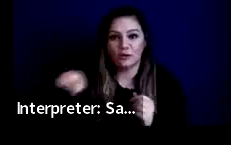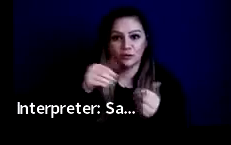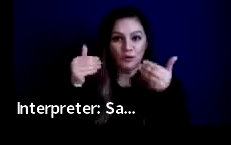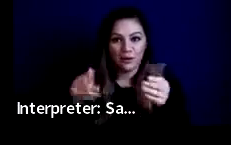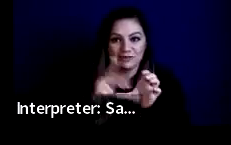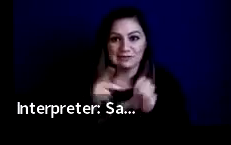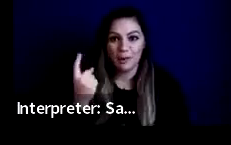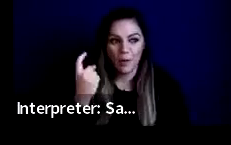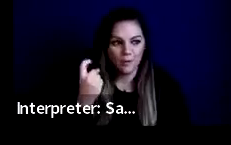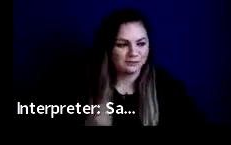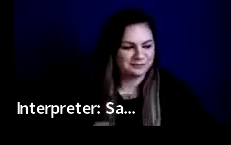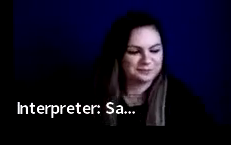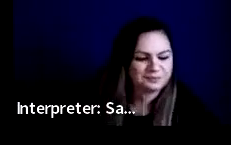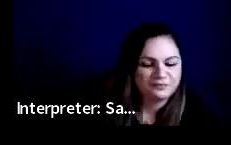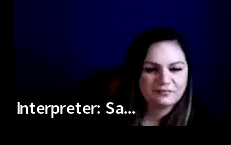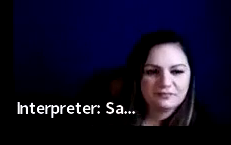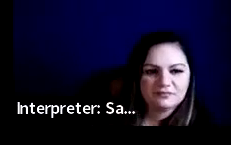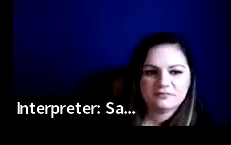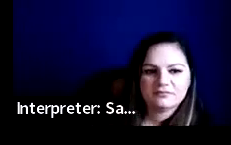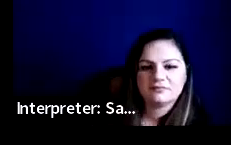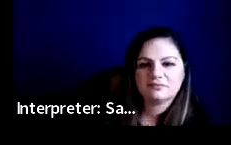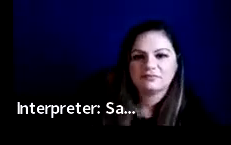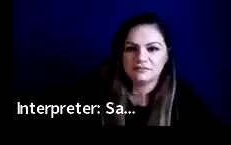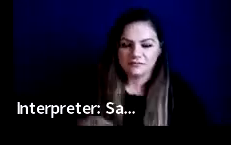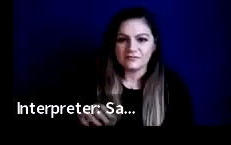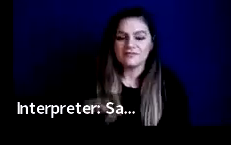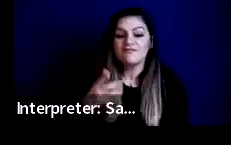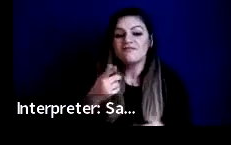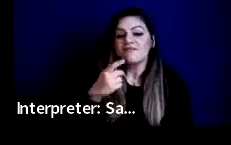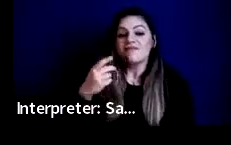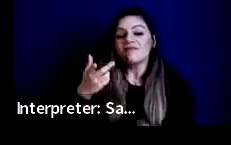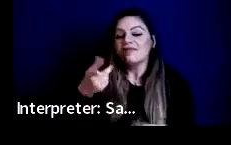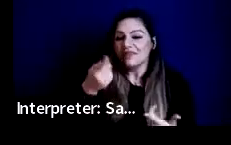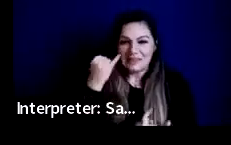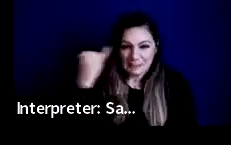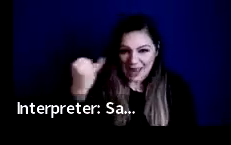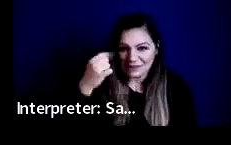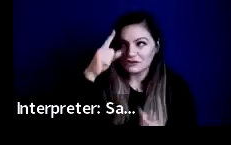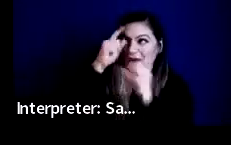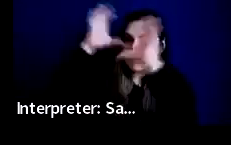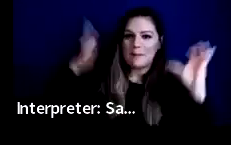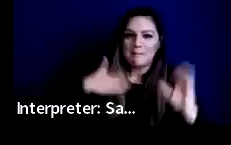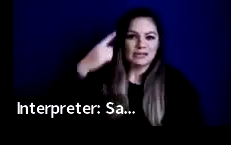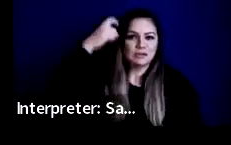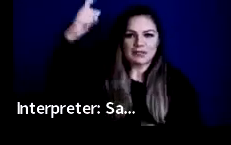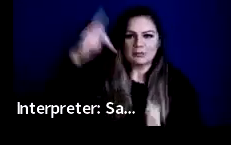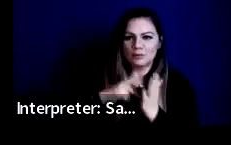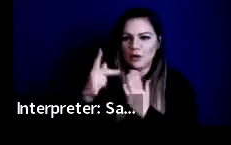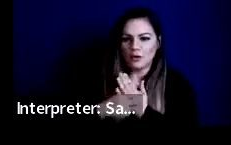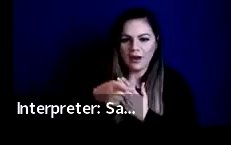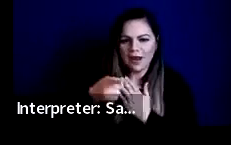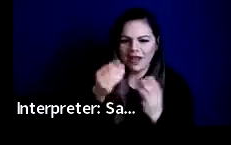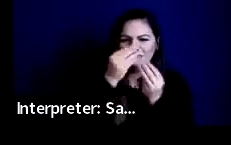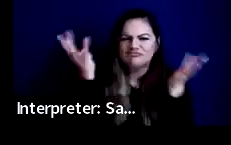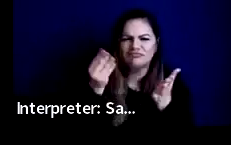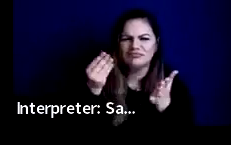you could just have like your dream fully funded program, didn't have to worry about money at all. You could throw